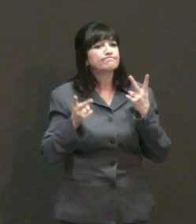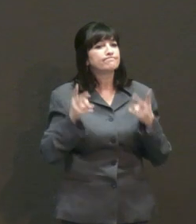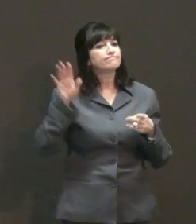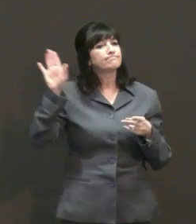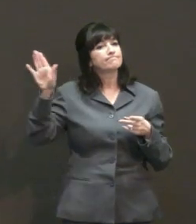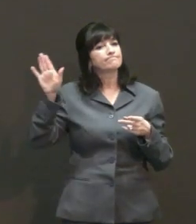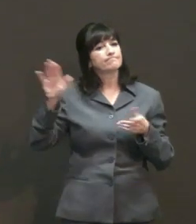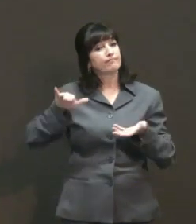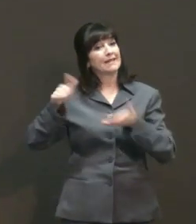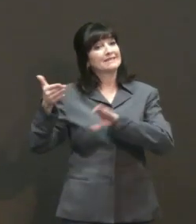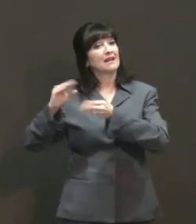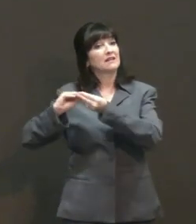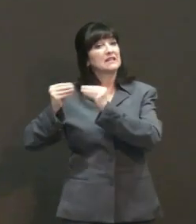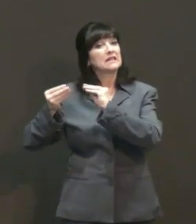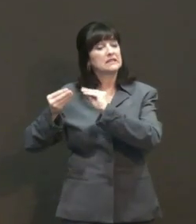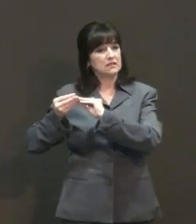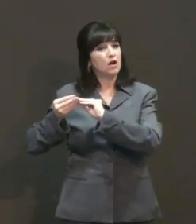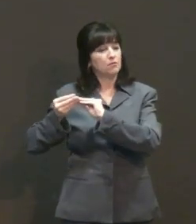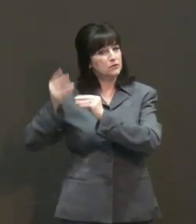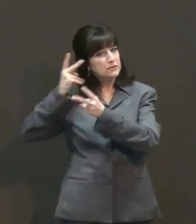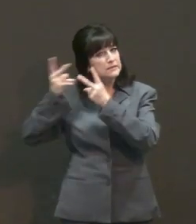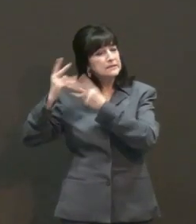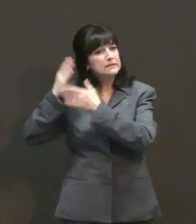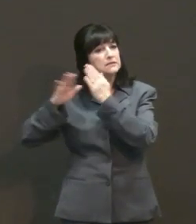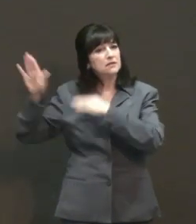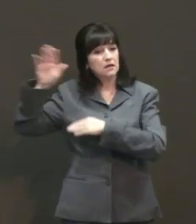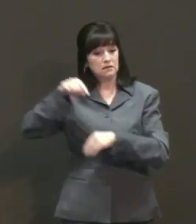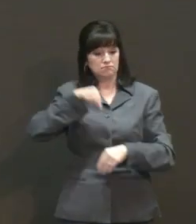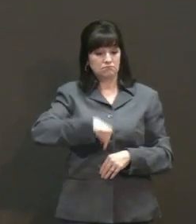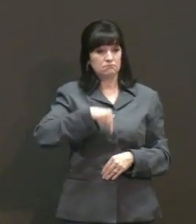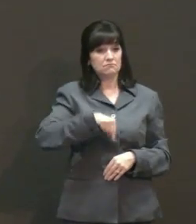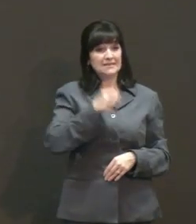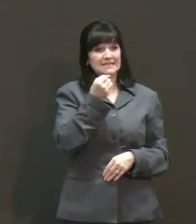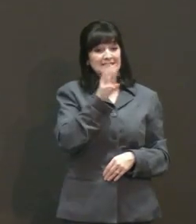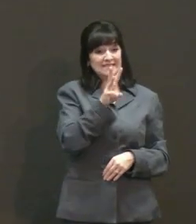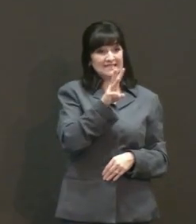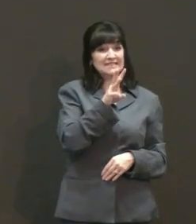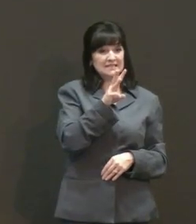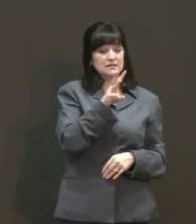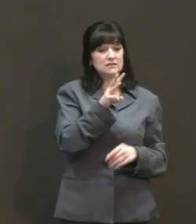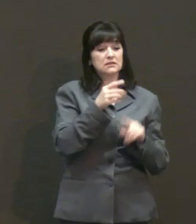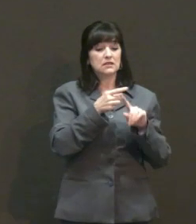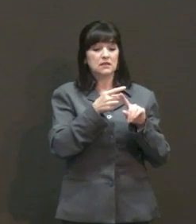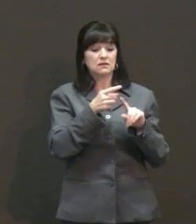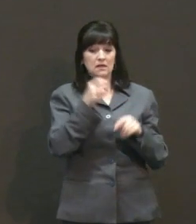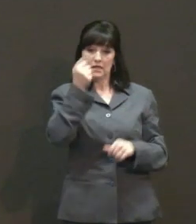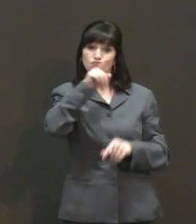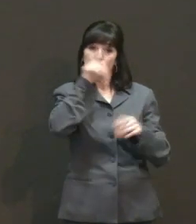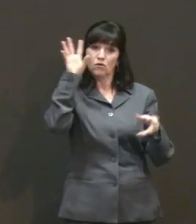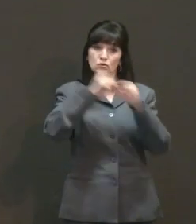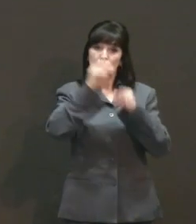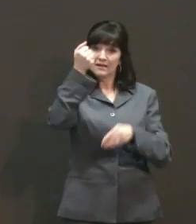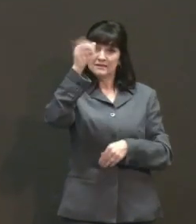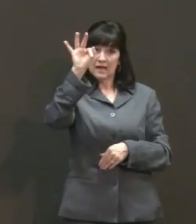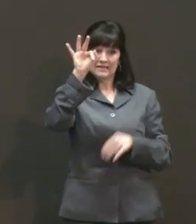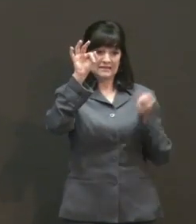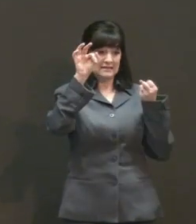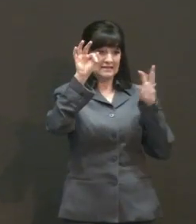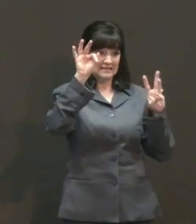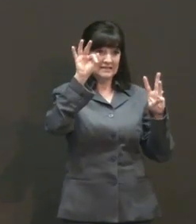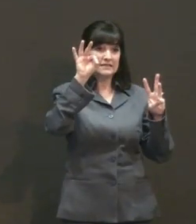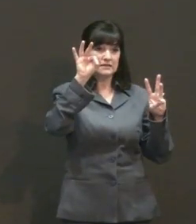data. In Delaware here, 16 out of 19 of our cases are